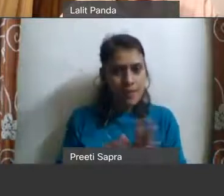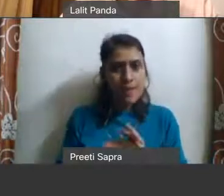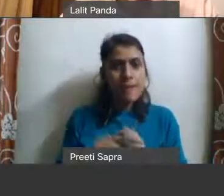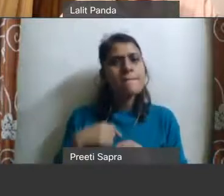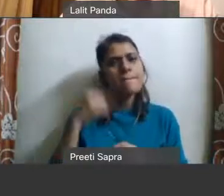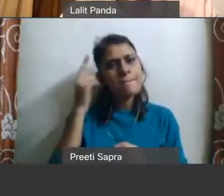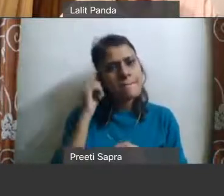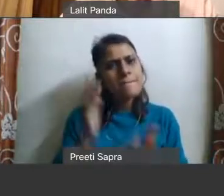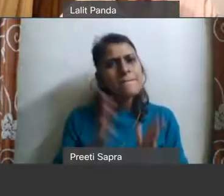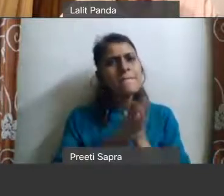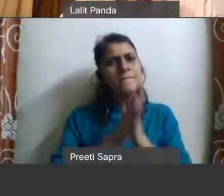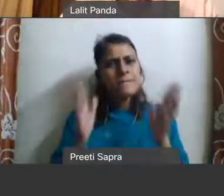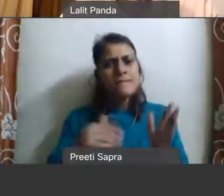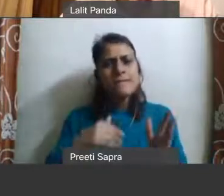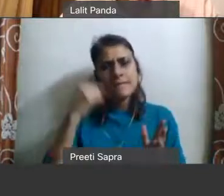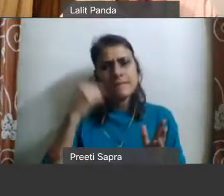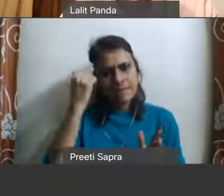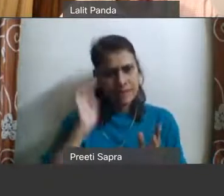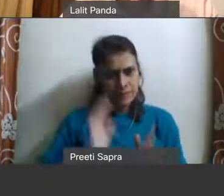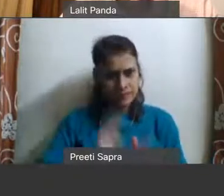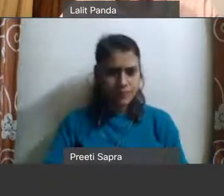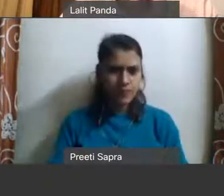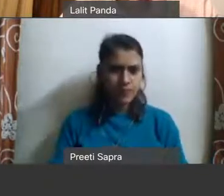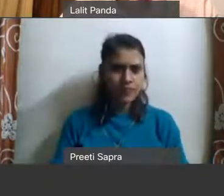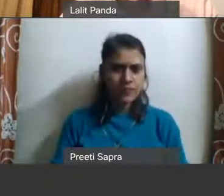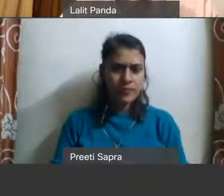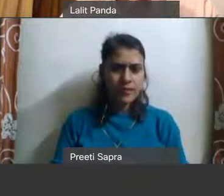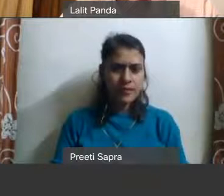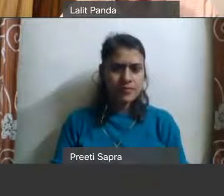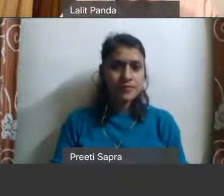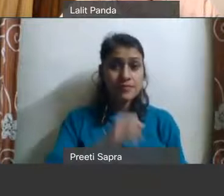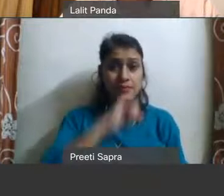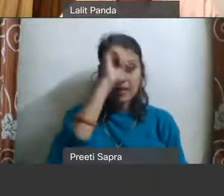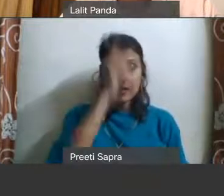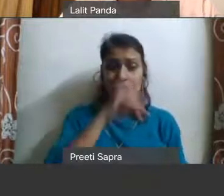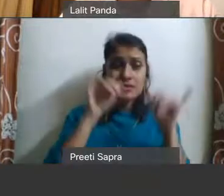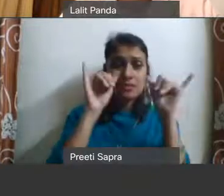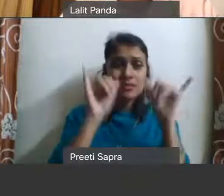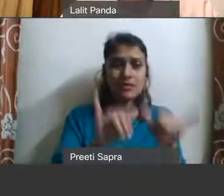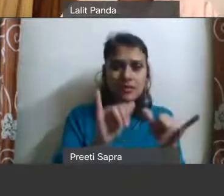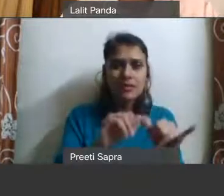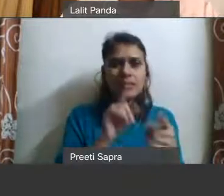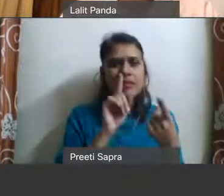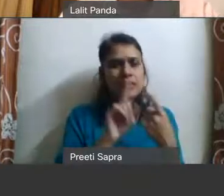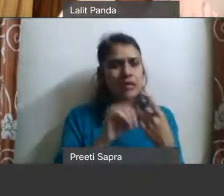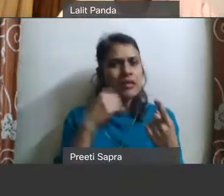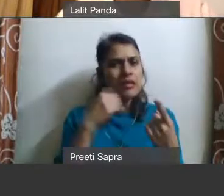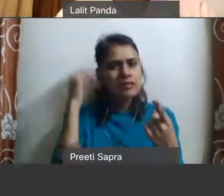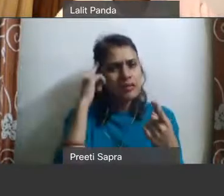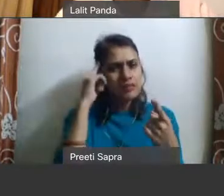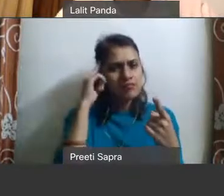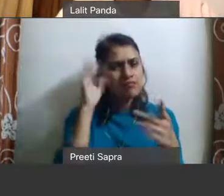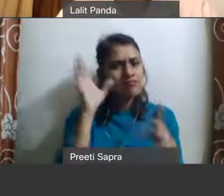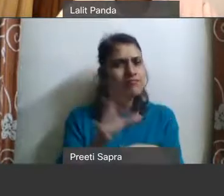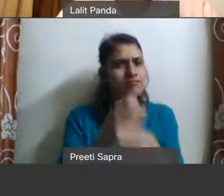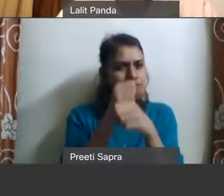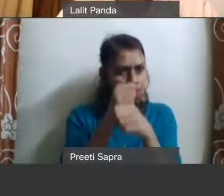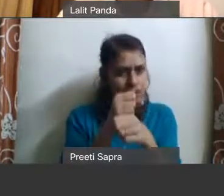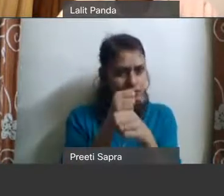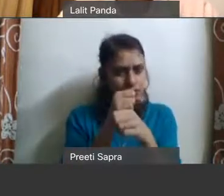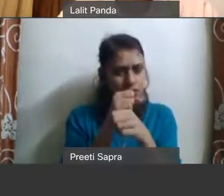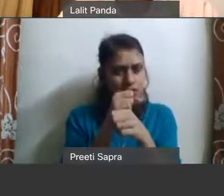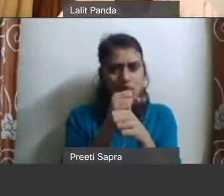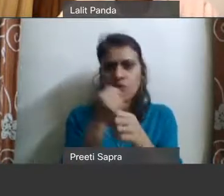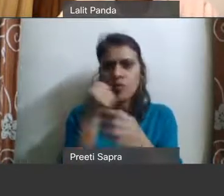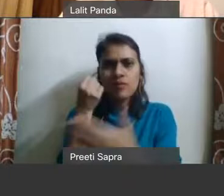the political and social context of citizenship politics in India, I think that conclusion is very difficult not to